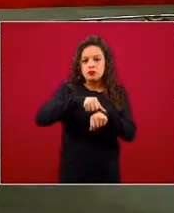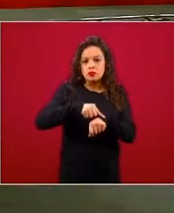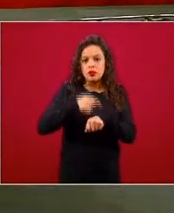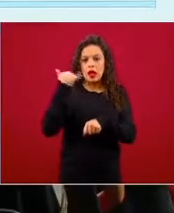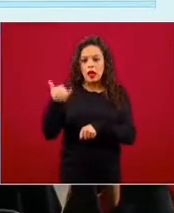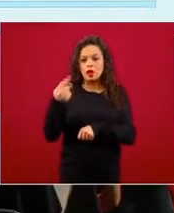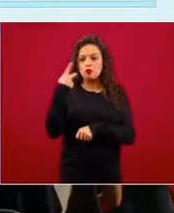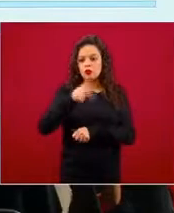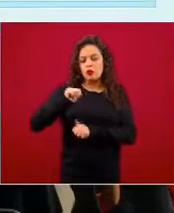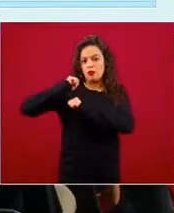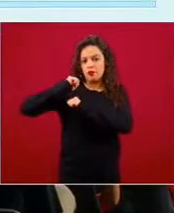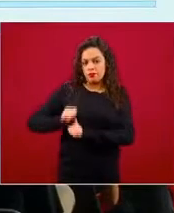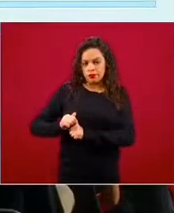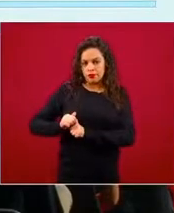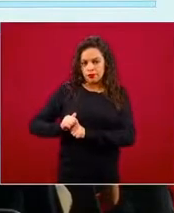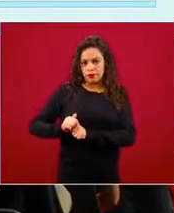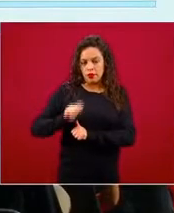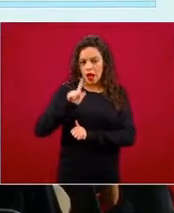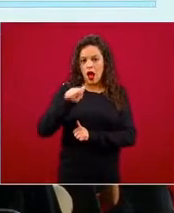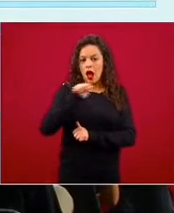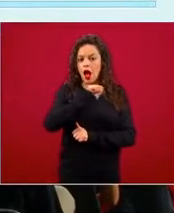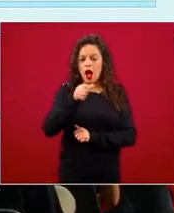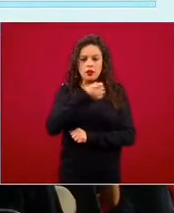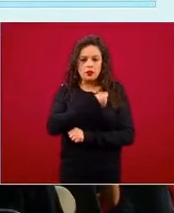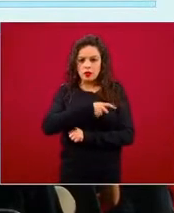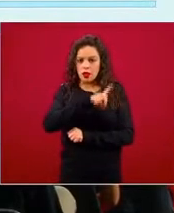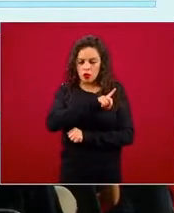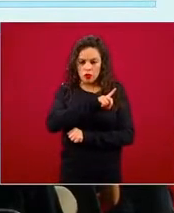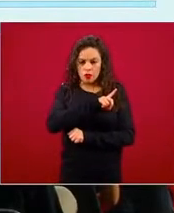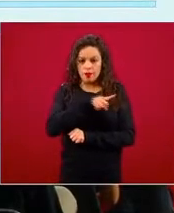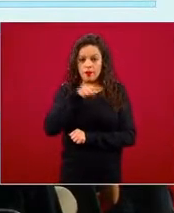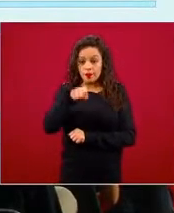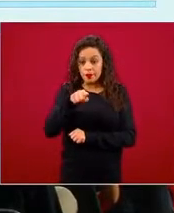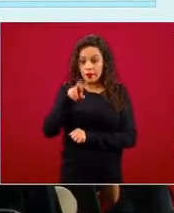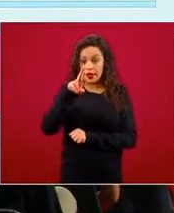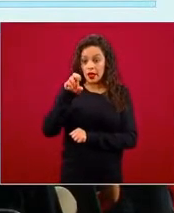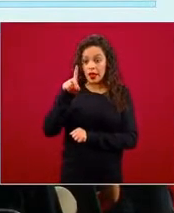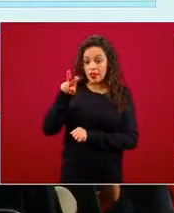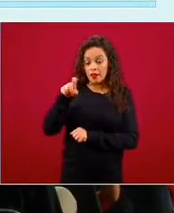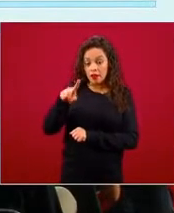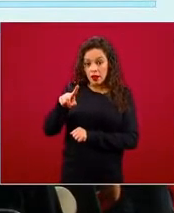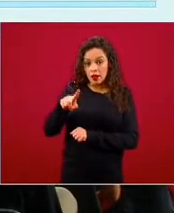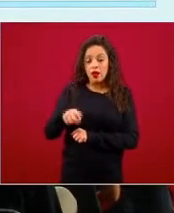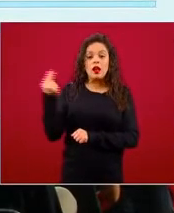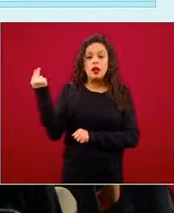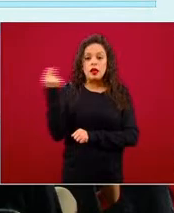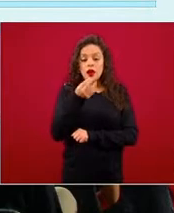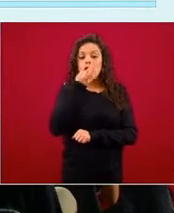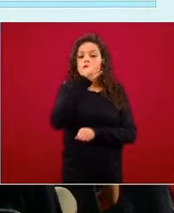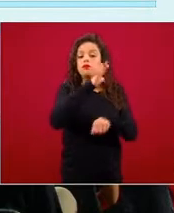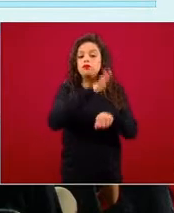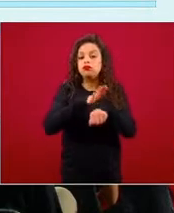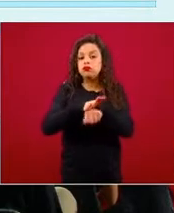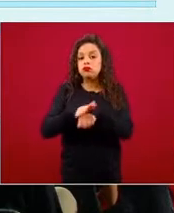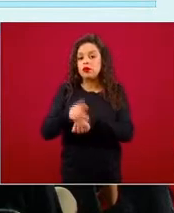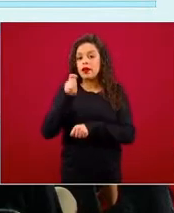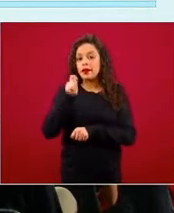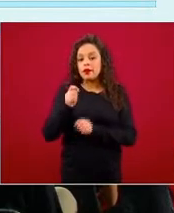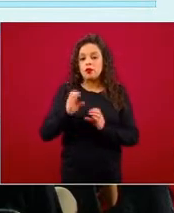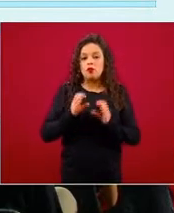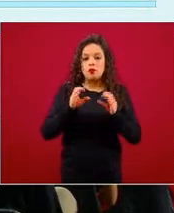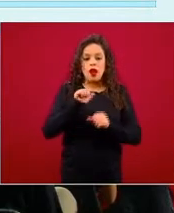REDVE, who are obliged to fulfill all sanitary requirements. And we do have